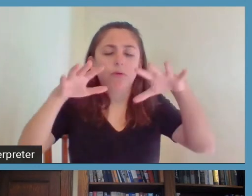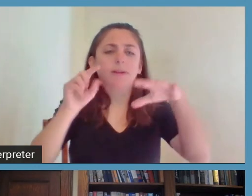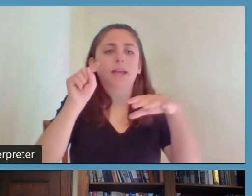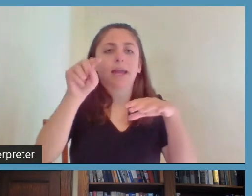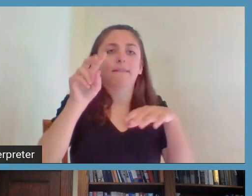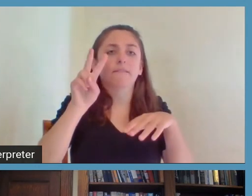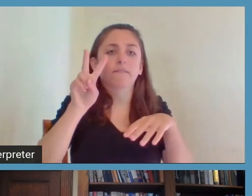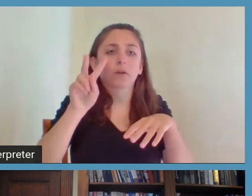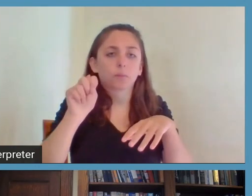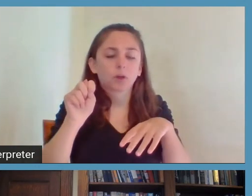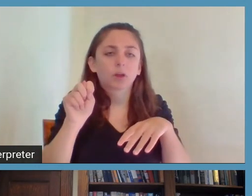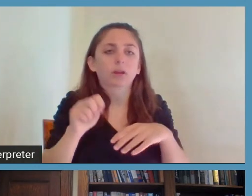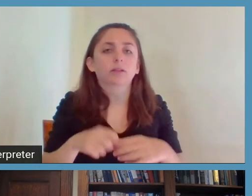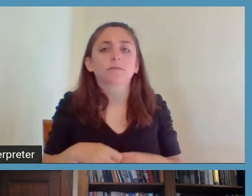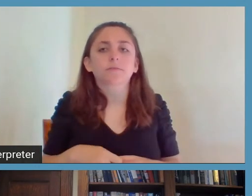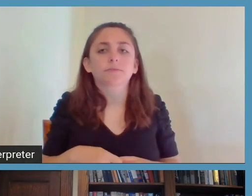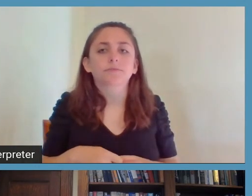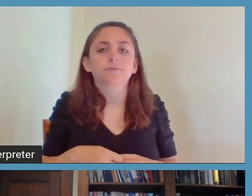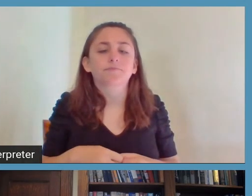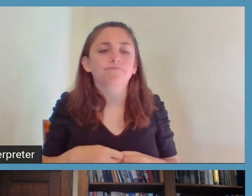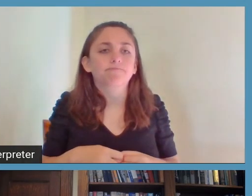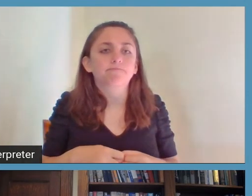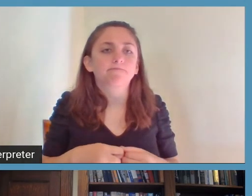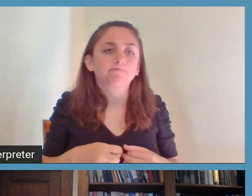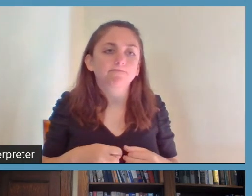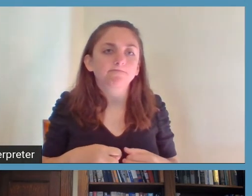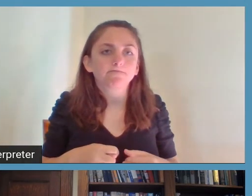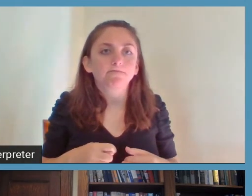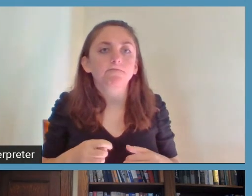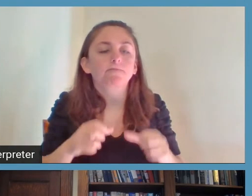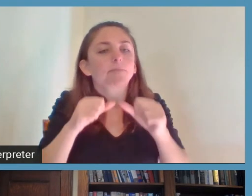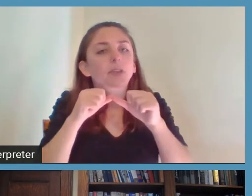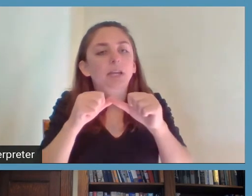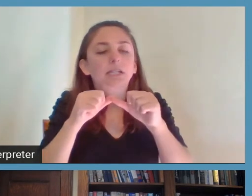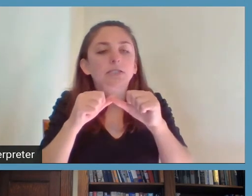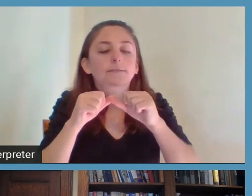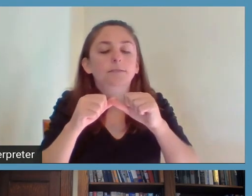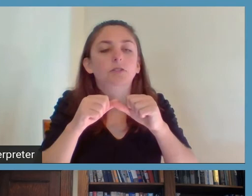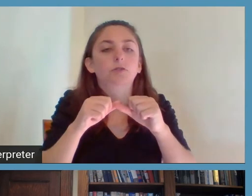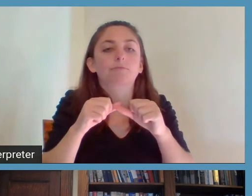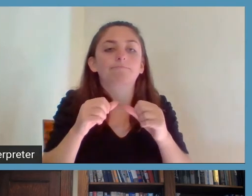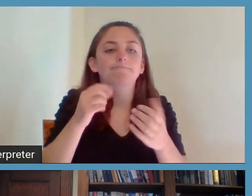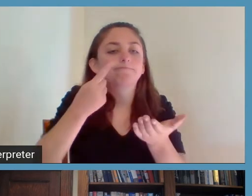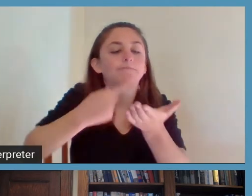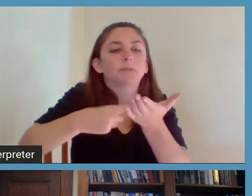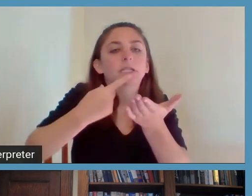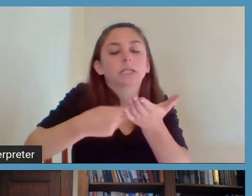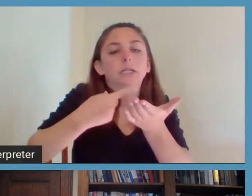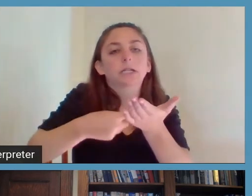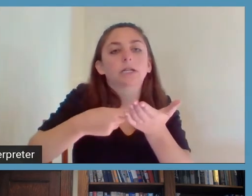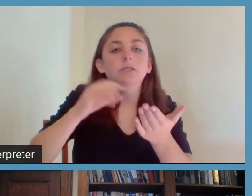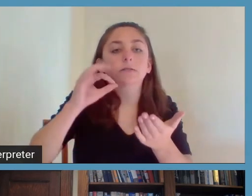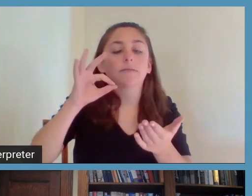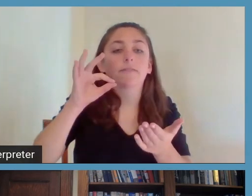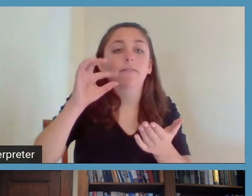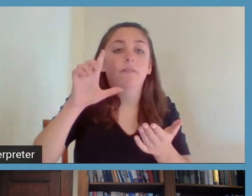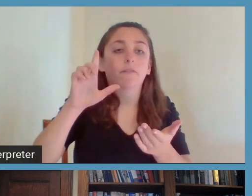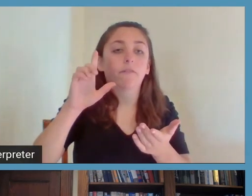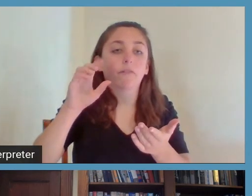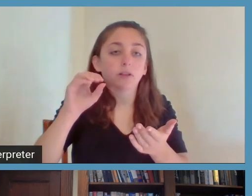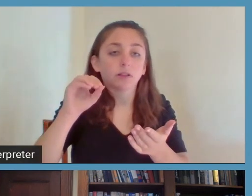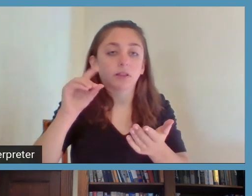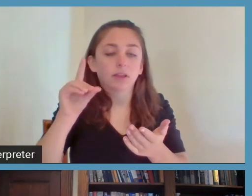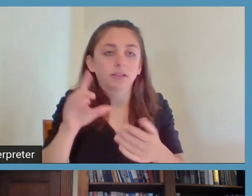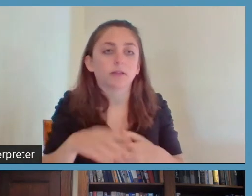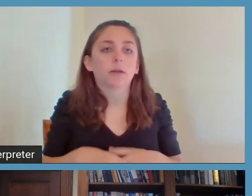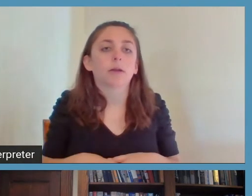And we kept pretty closely hewed to that flood. We talked a little bit about how it encouraged infrastructure in Vermont. But our more recent